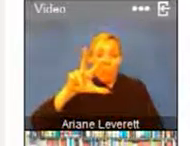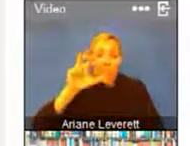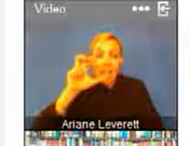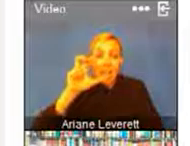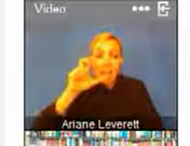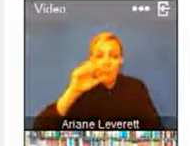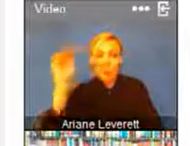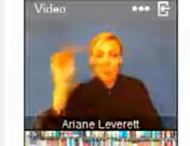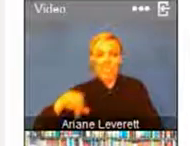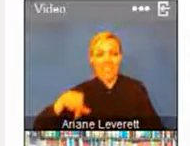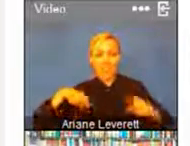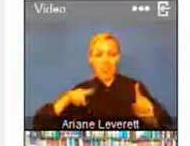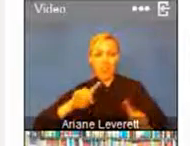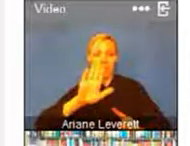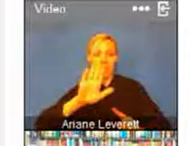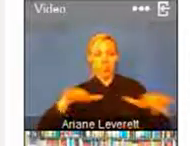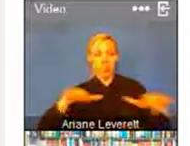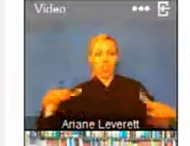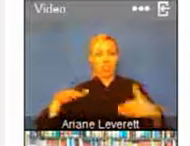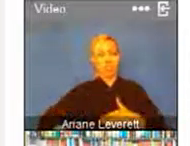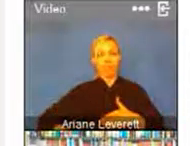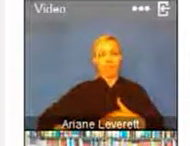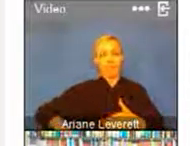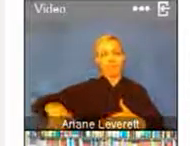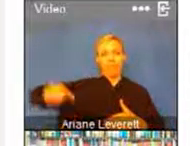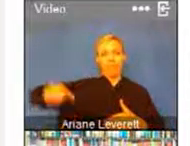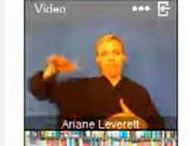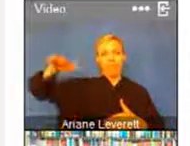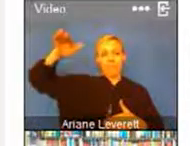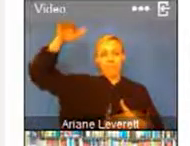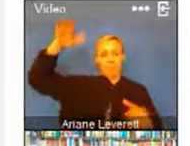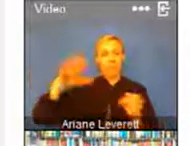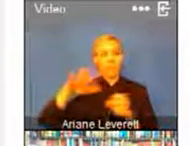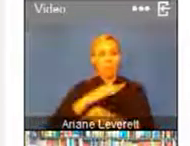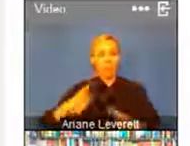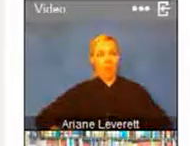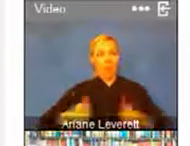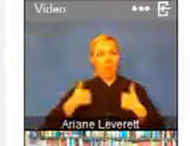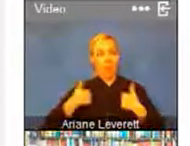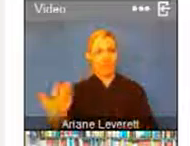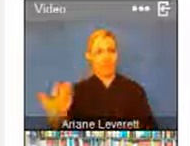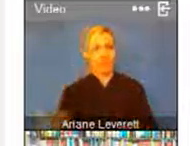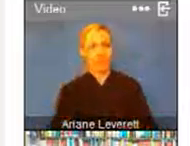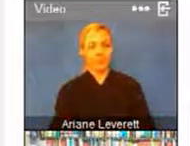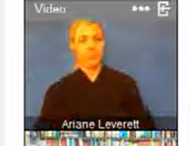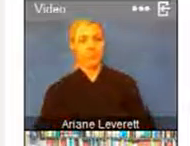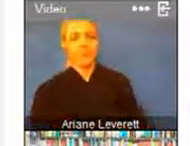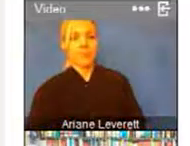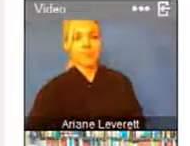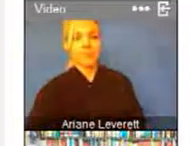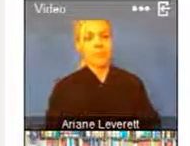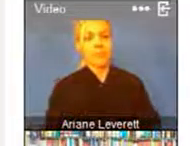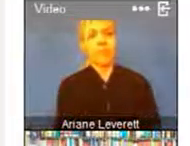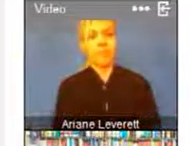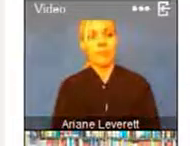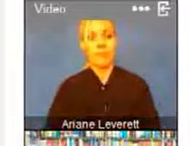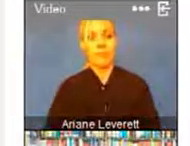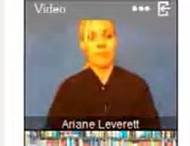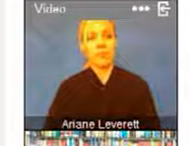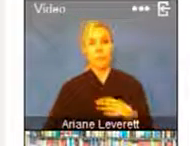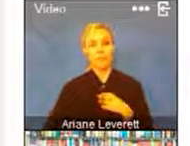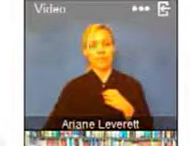on the psychological support, on the right-based approaches, as well as networking of